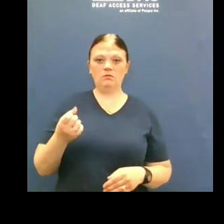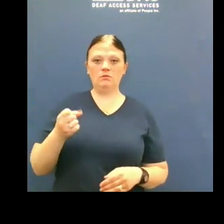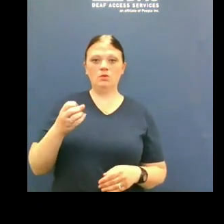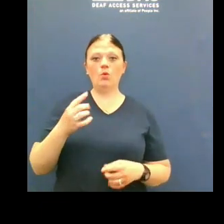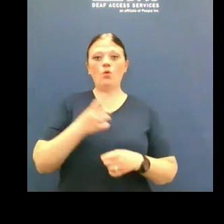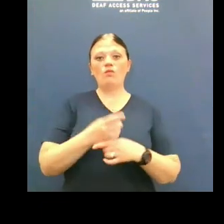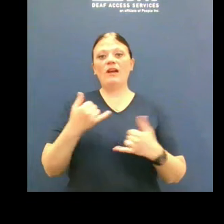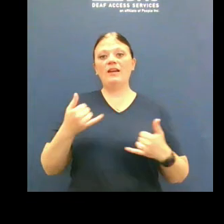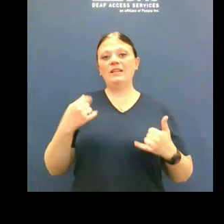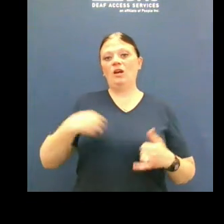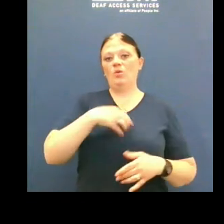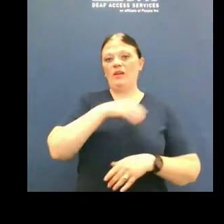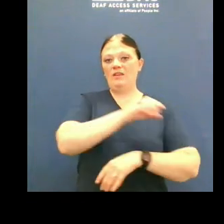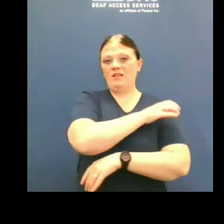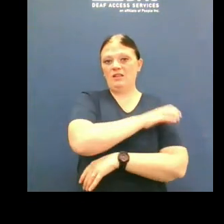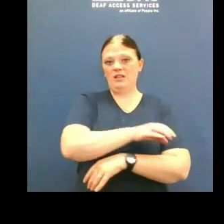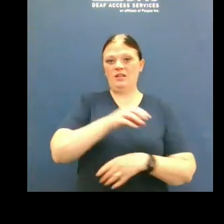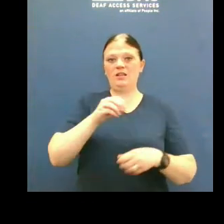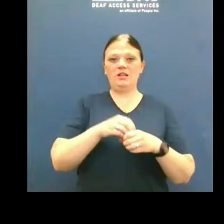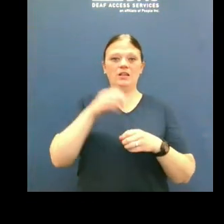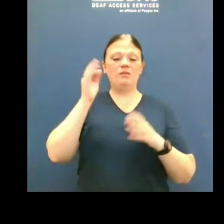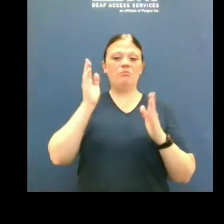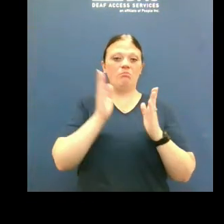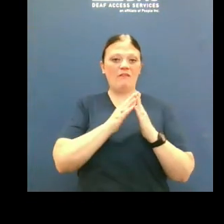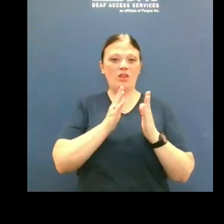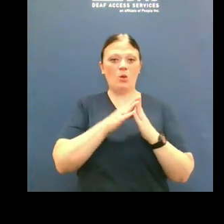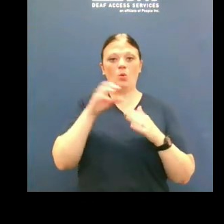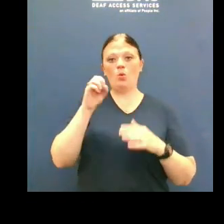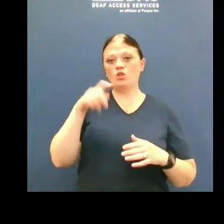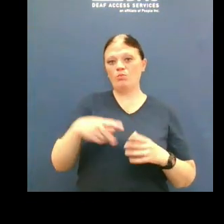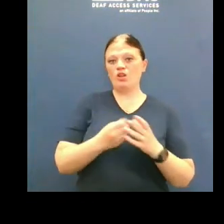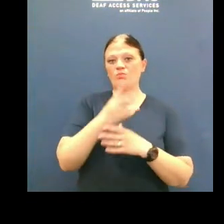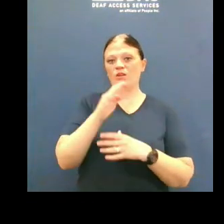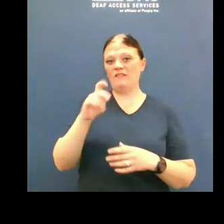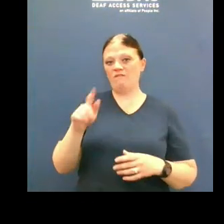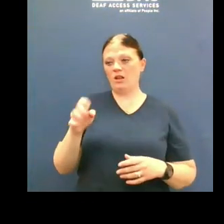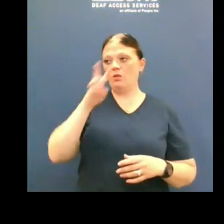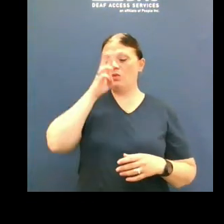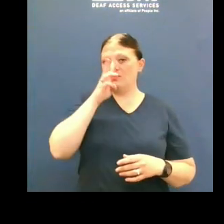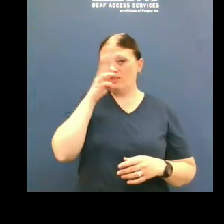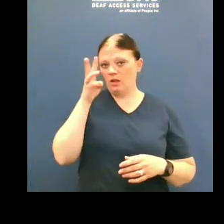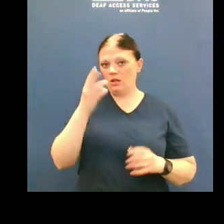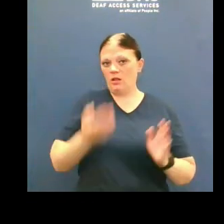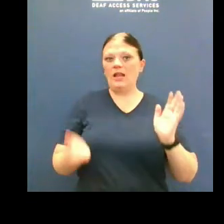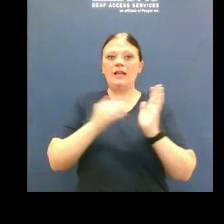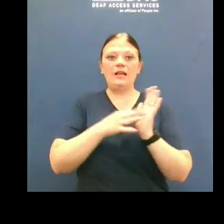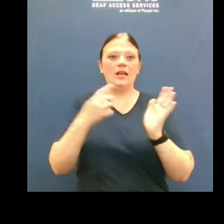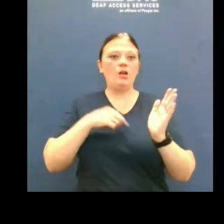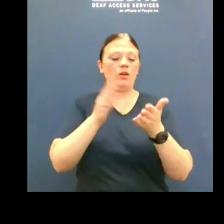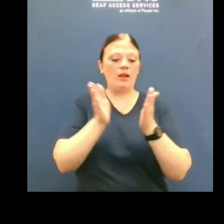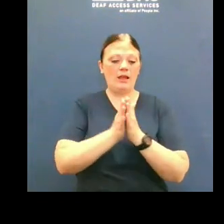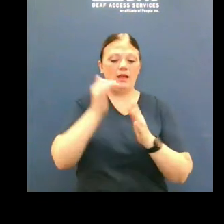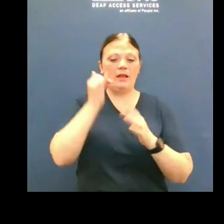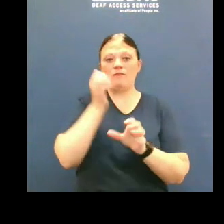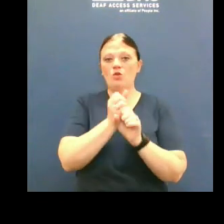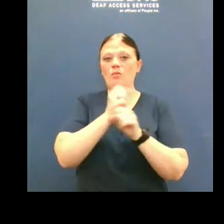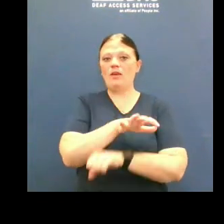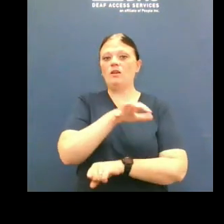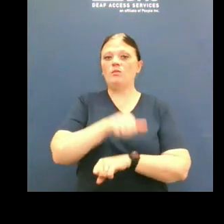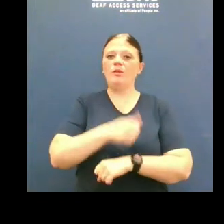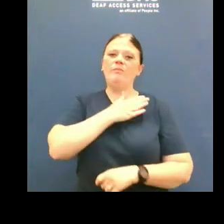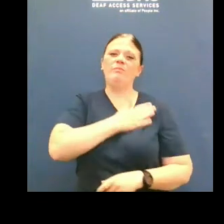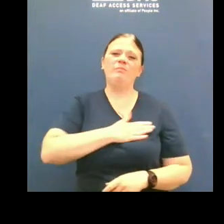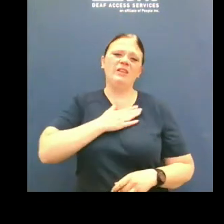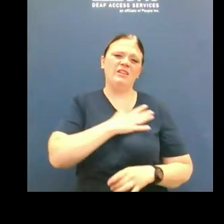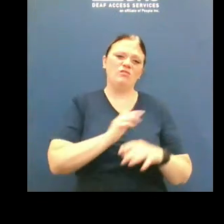right now we have clinics scheduled in the city of Buffalo, Orchard Park, Springville, and Williamsville. And again, we're asking if you made an appointment,